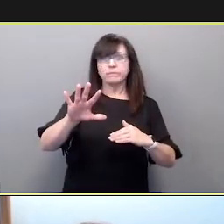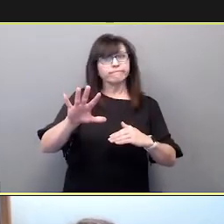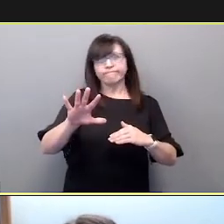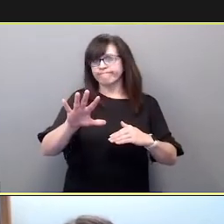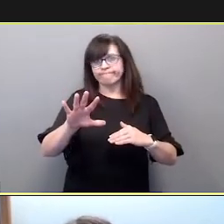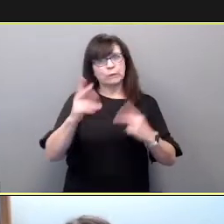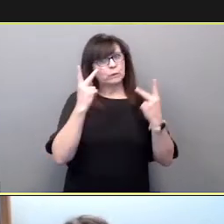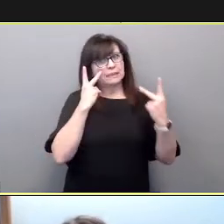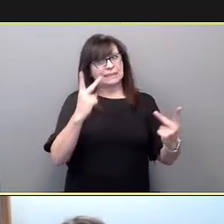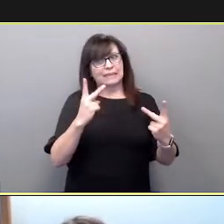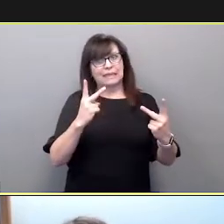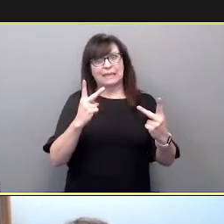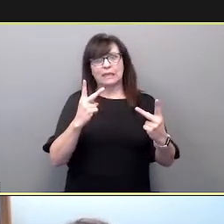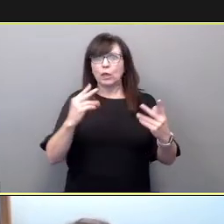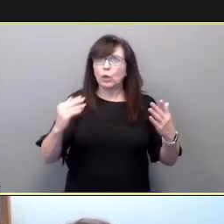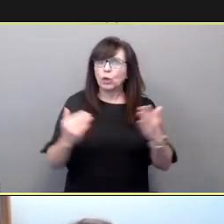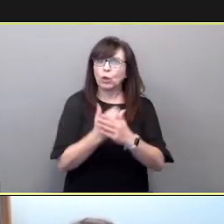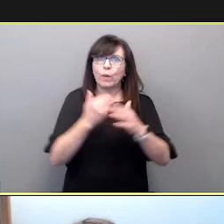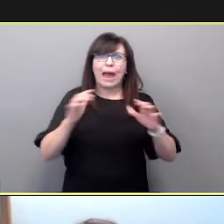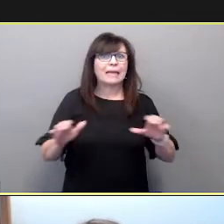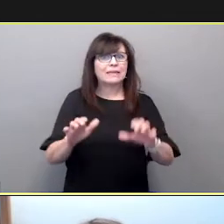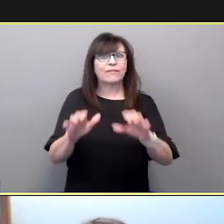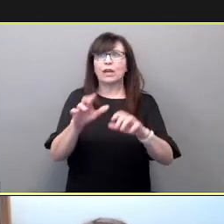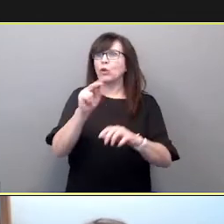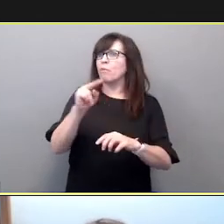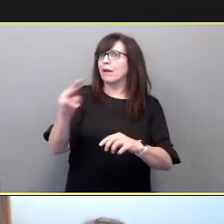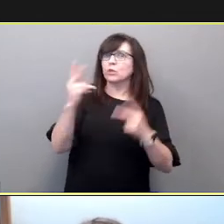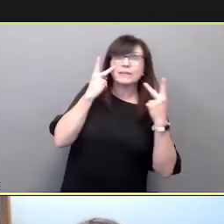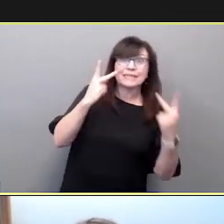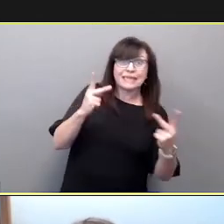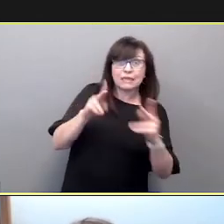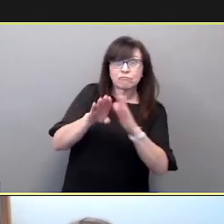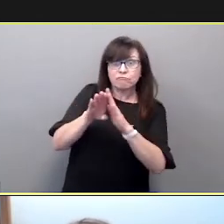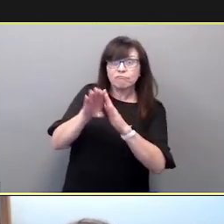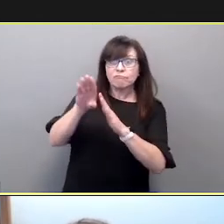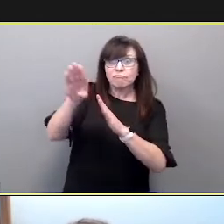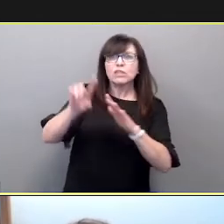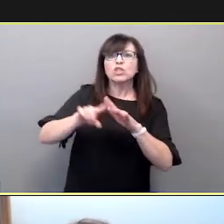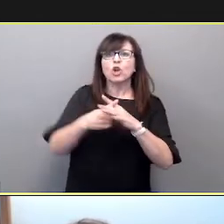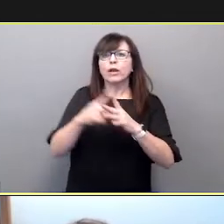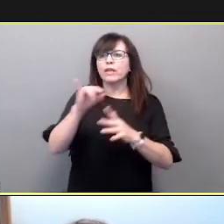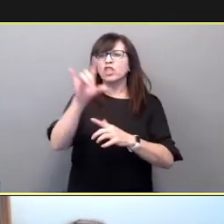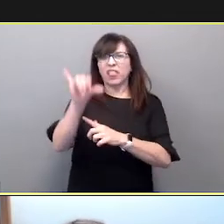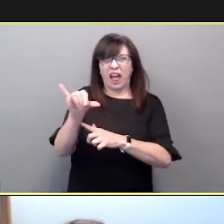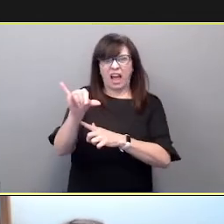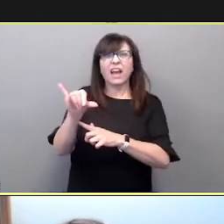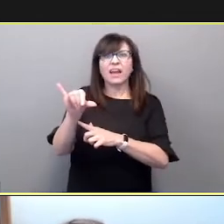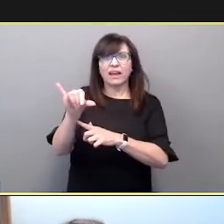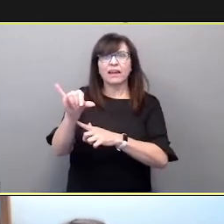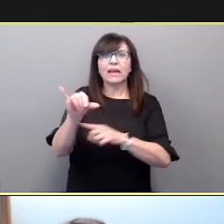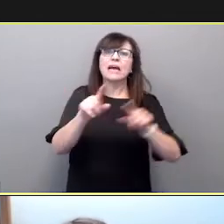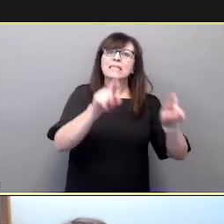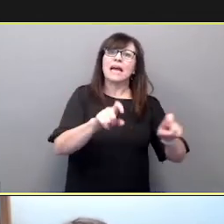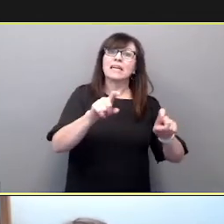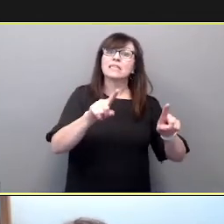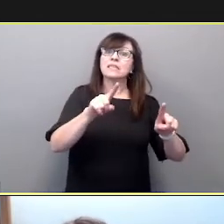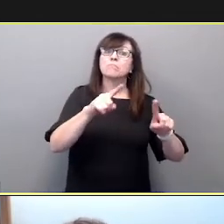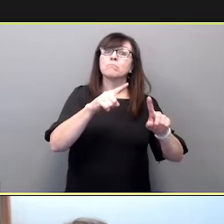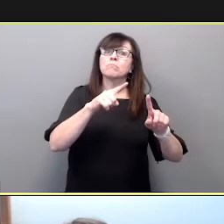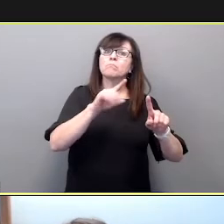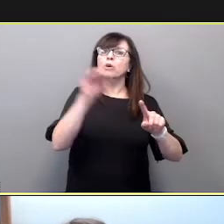with this surge in activity that New Mexico has seen starting in July, that test percent